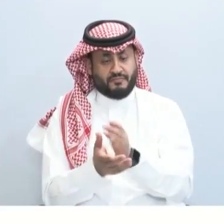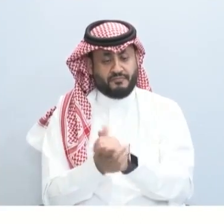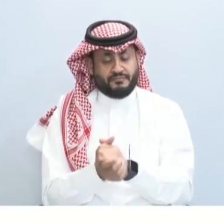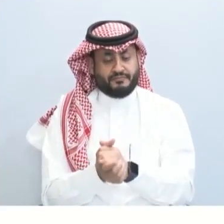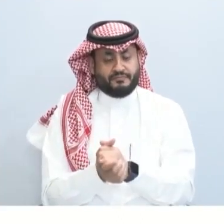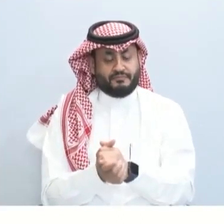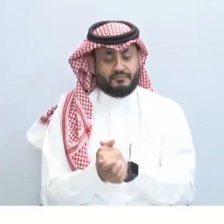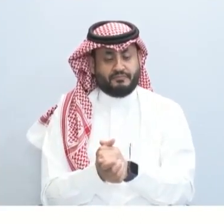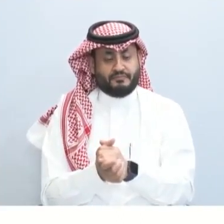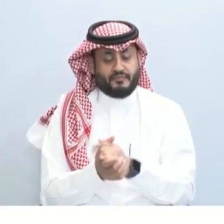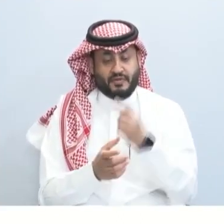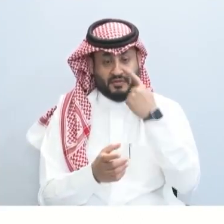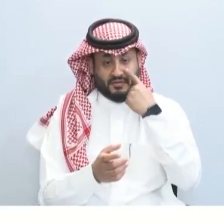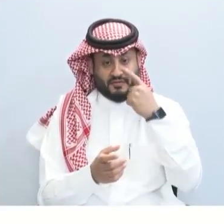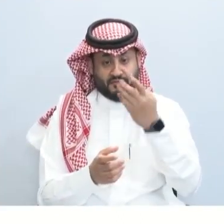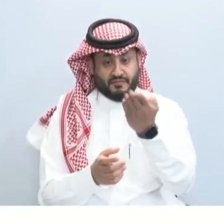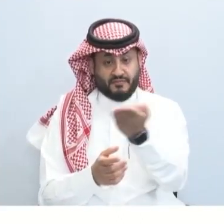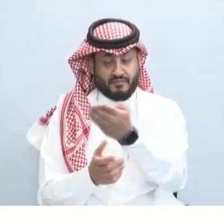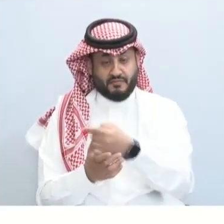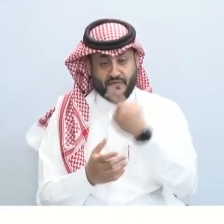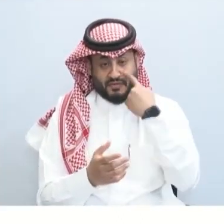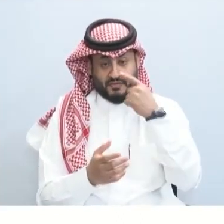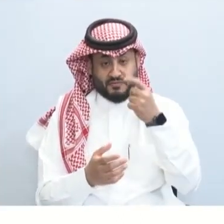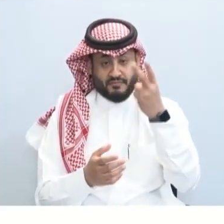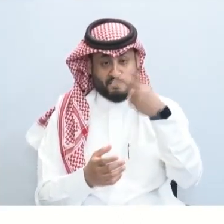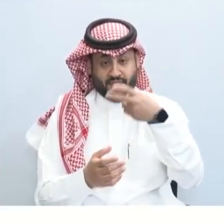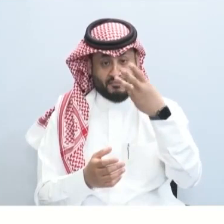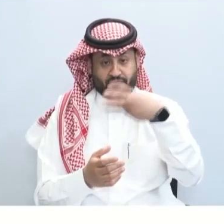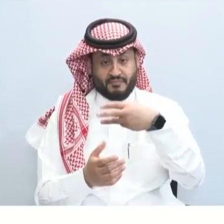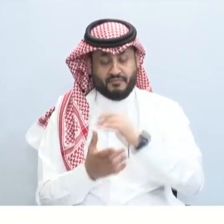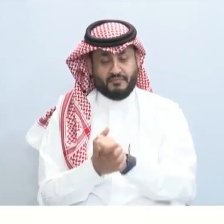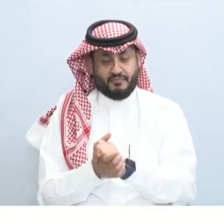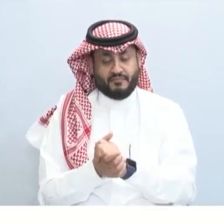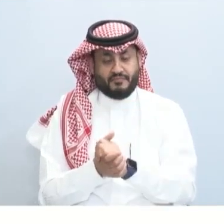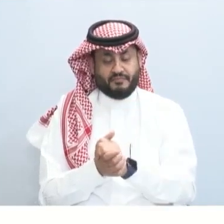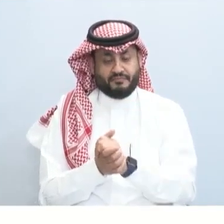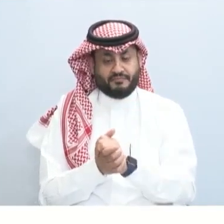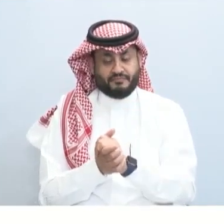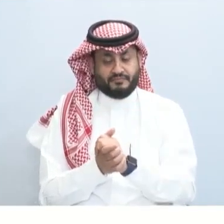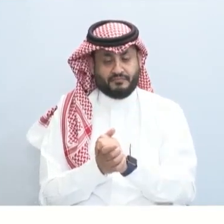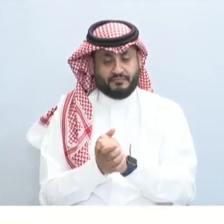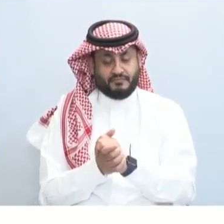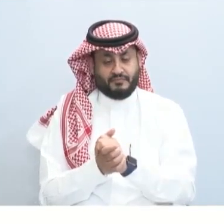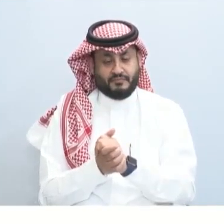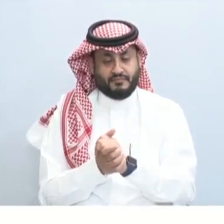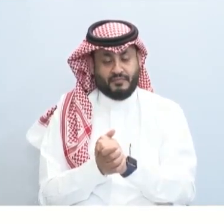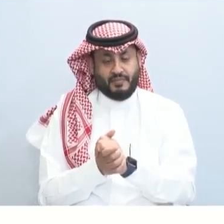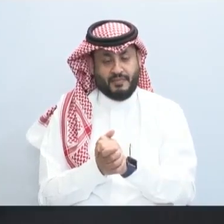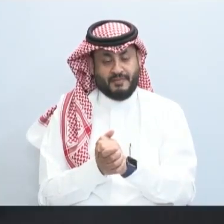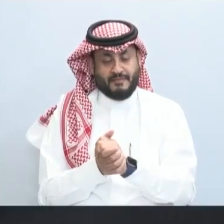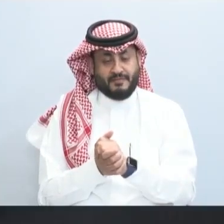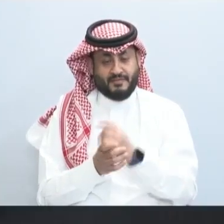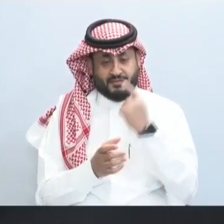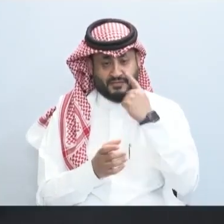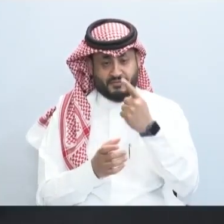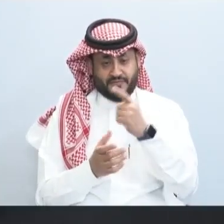So here, the vision, it talks about vision 2030, and this